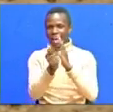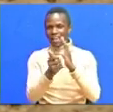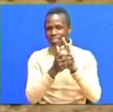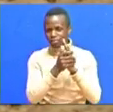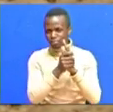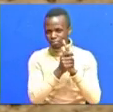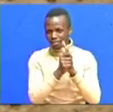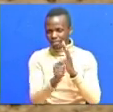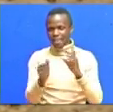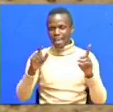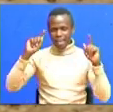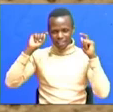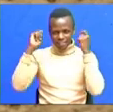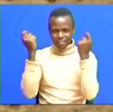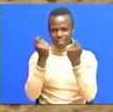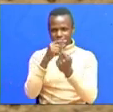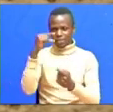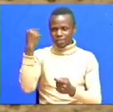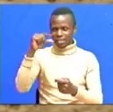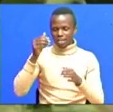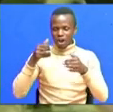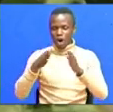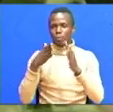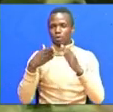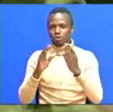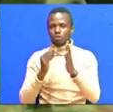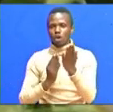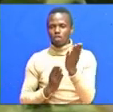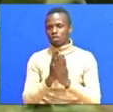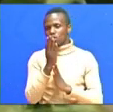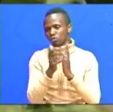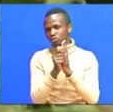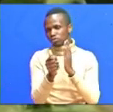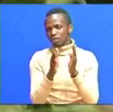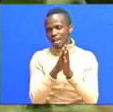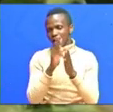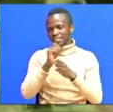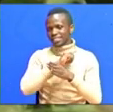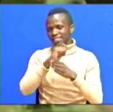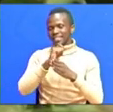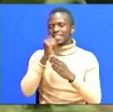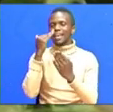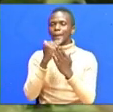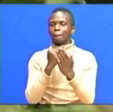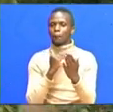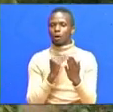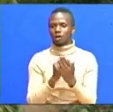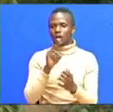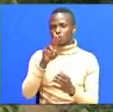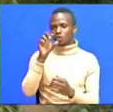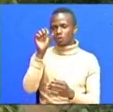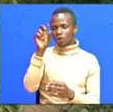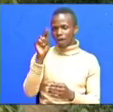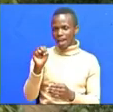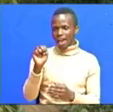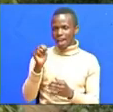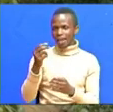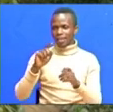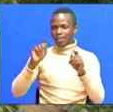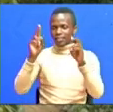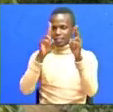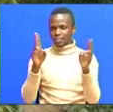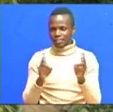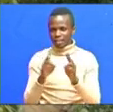deal with these new green opportunities through skills and training programs. The UN's International Fund for